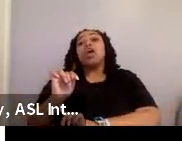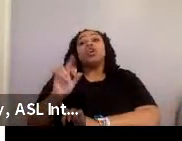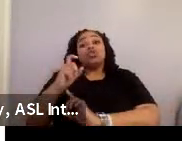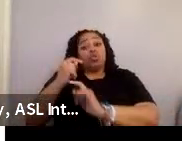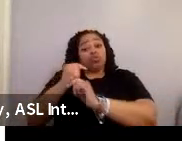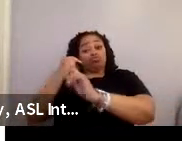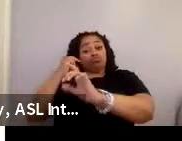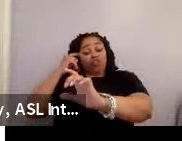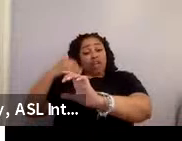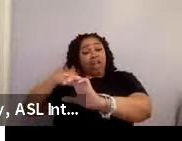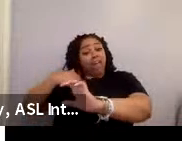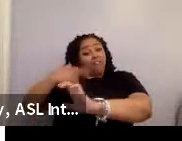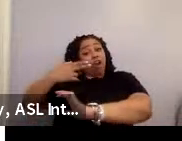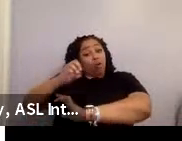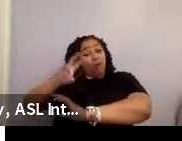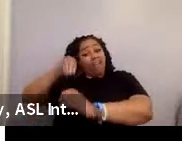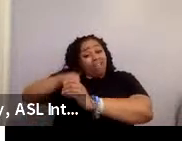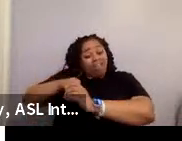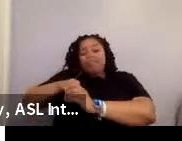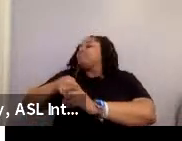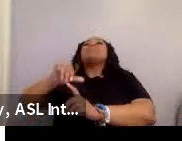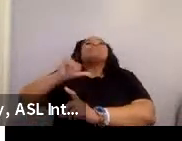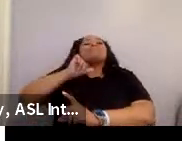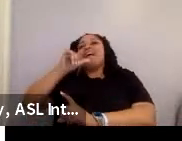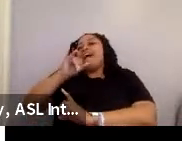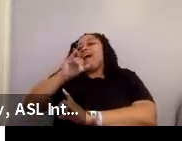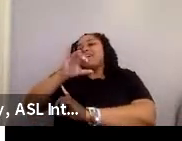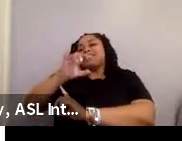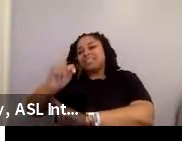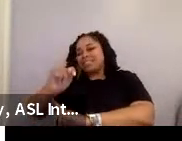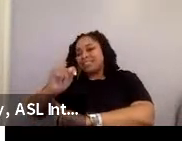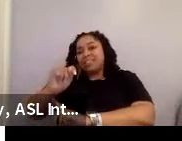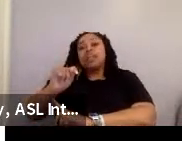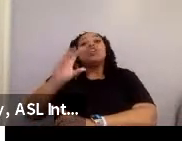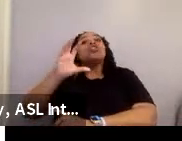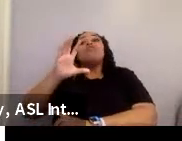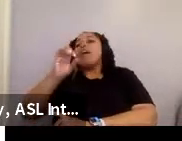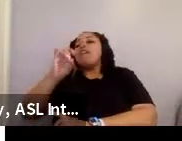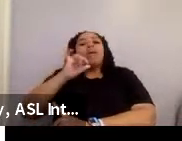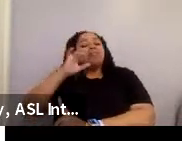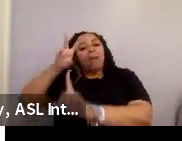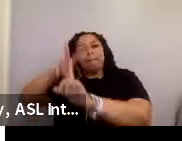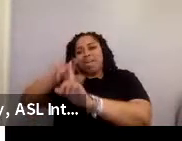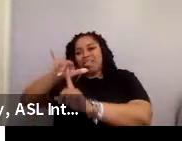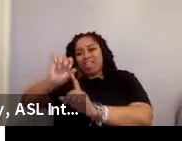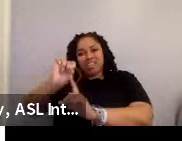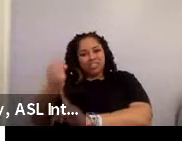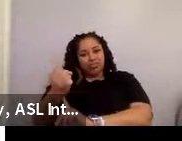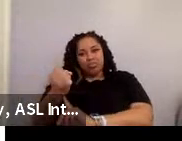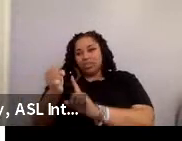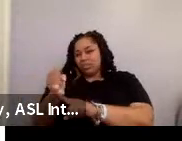contains hardware, it is not ICT, so 508 doesn't apply to a truck.